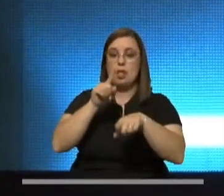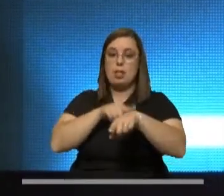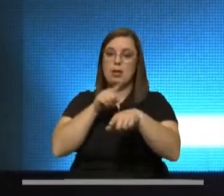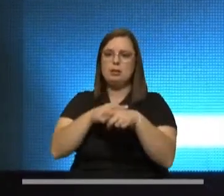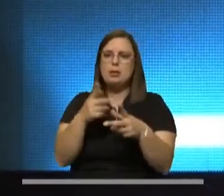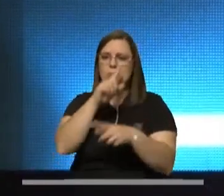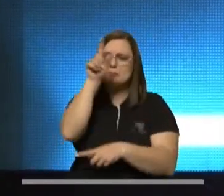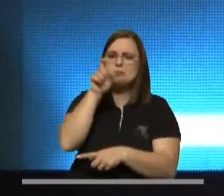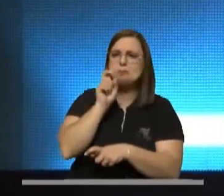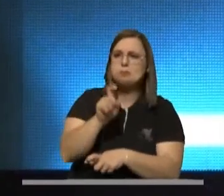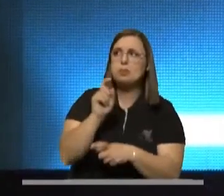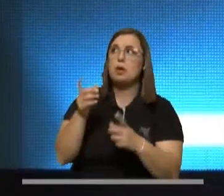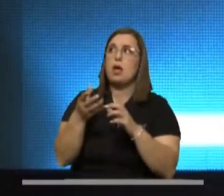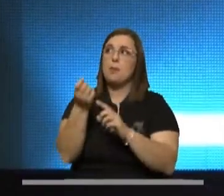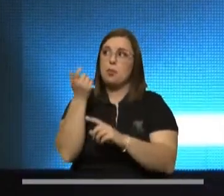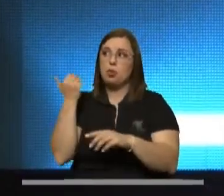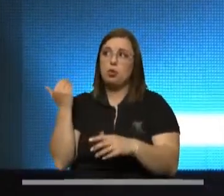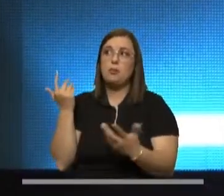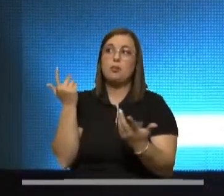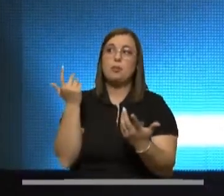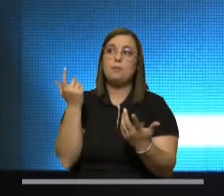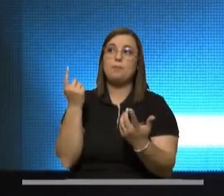the Perplexed, Politics in Times of